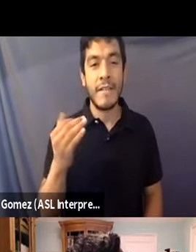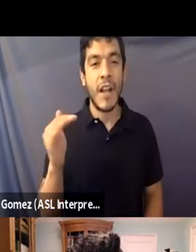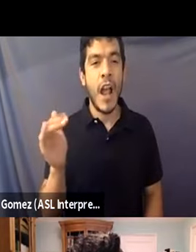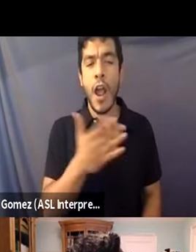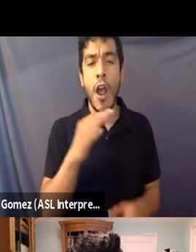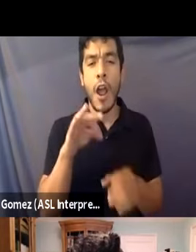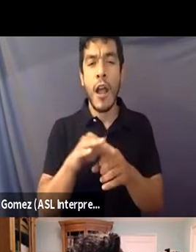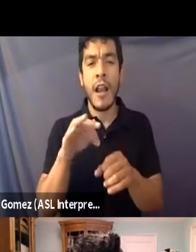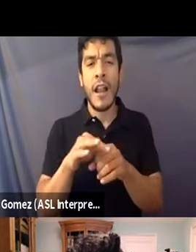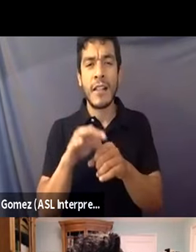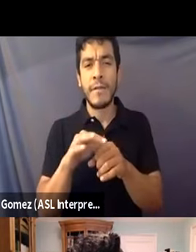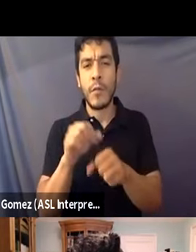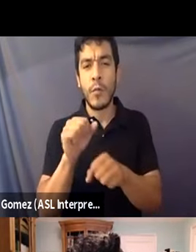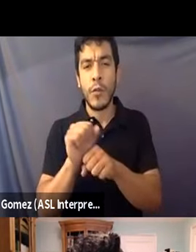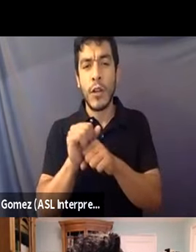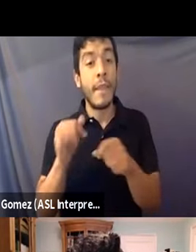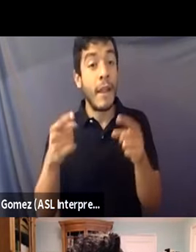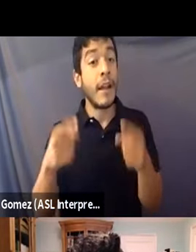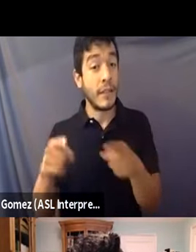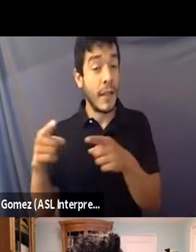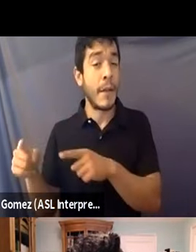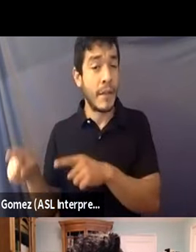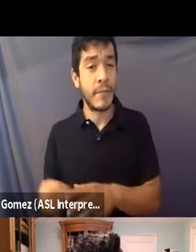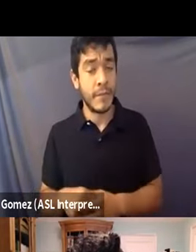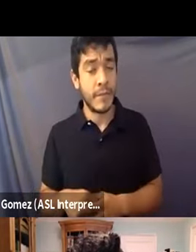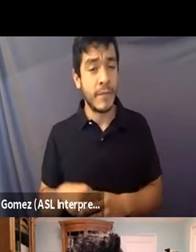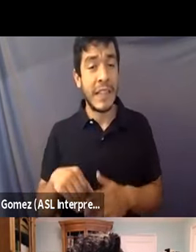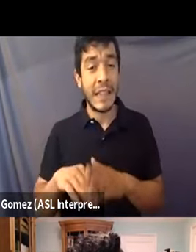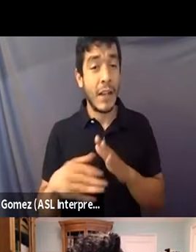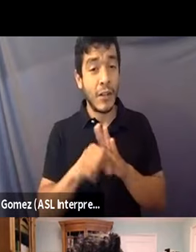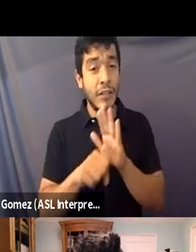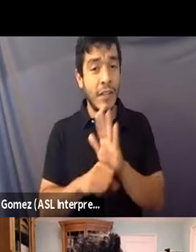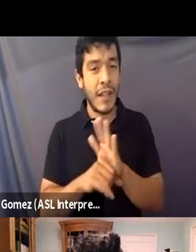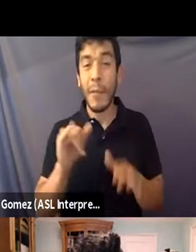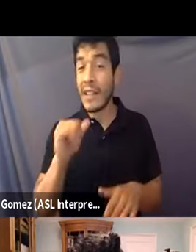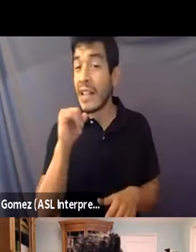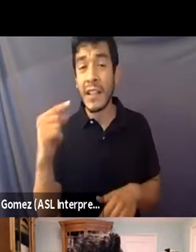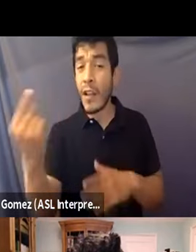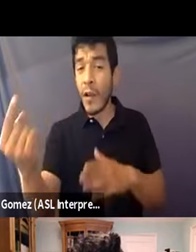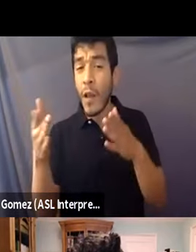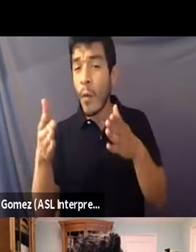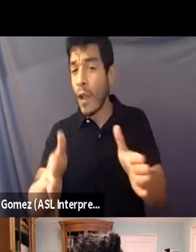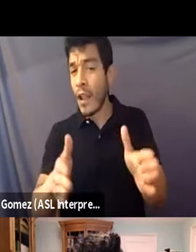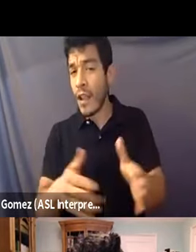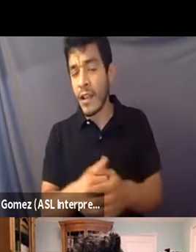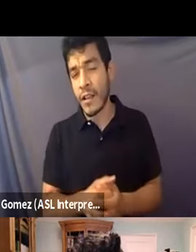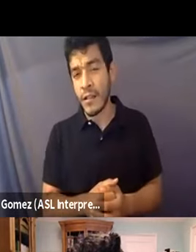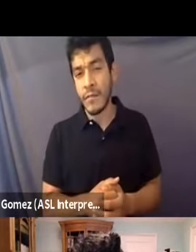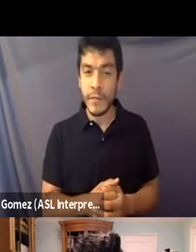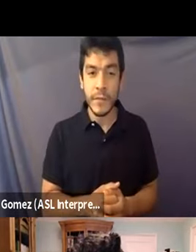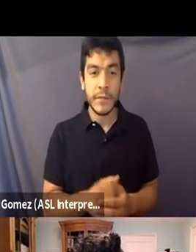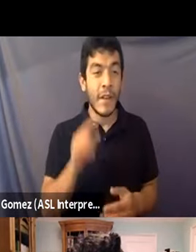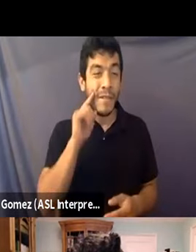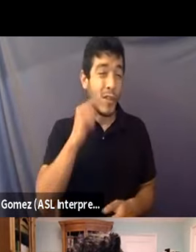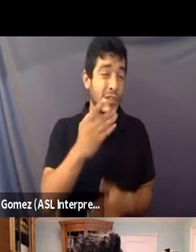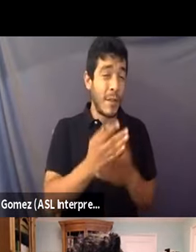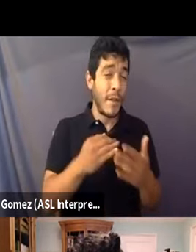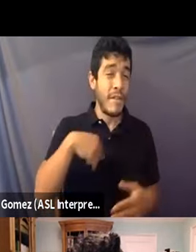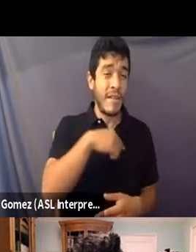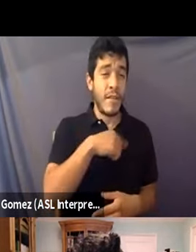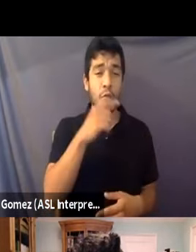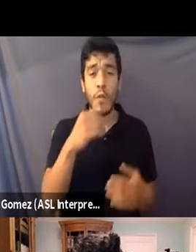and voter work that's happening in the state. But that's not the only way, right? That, you know, for those of us who have